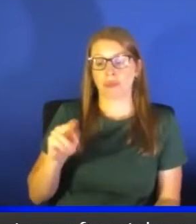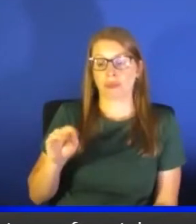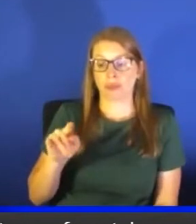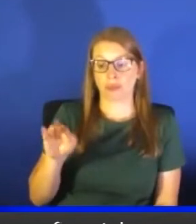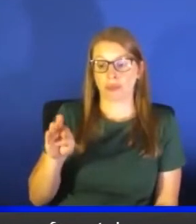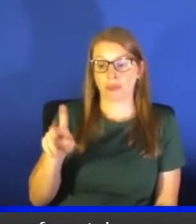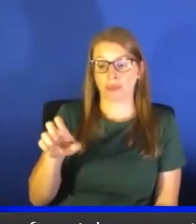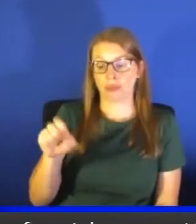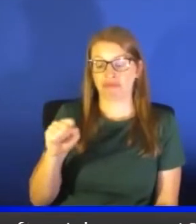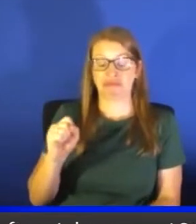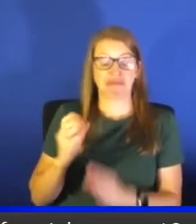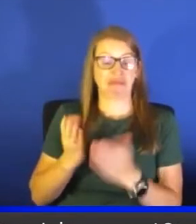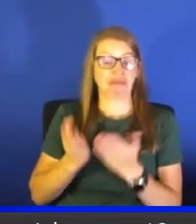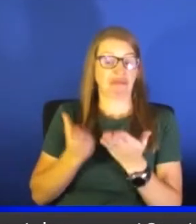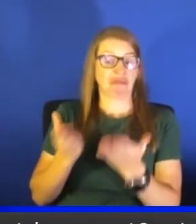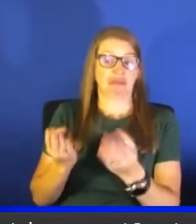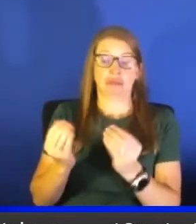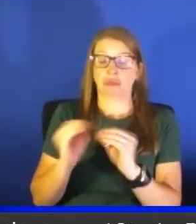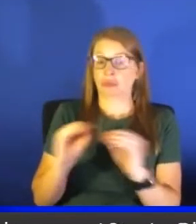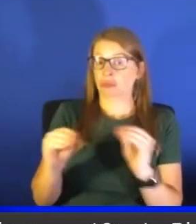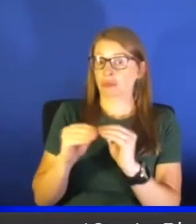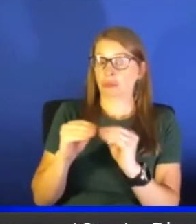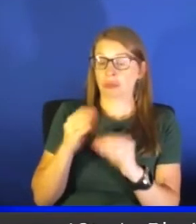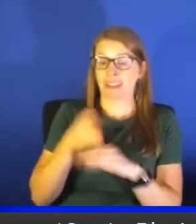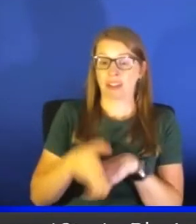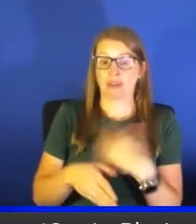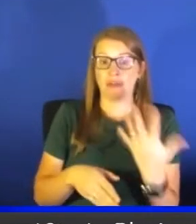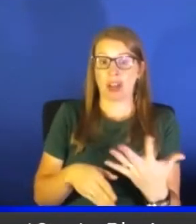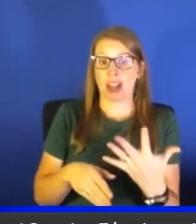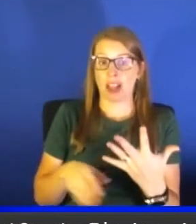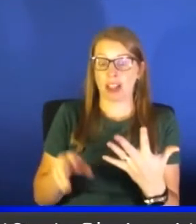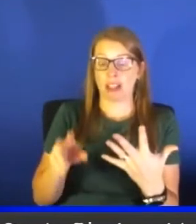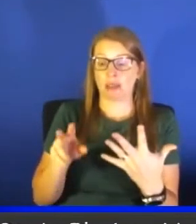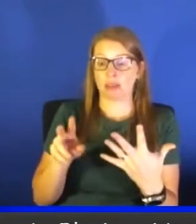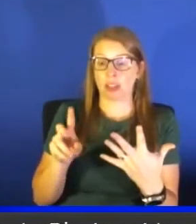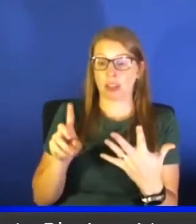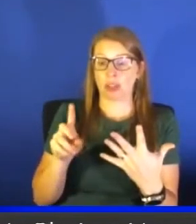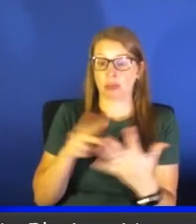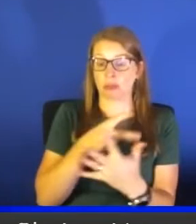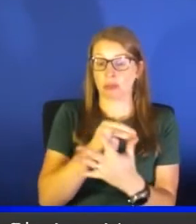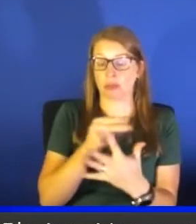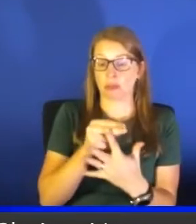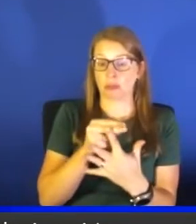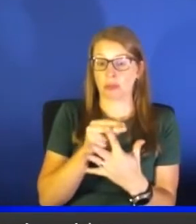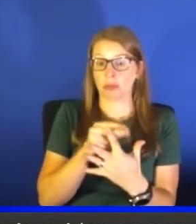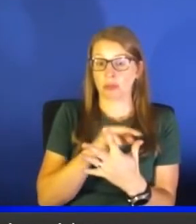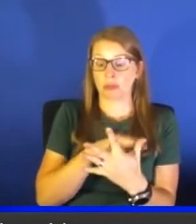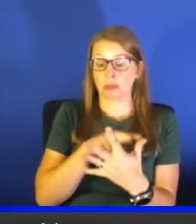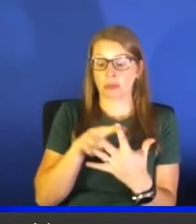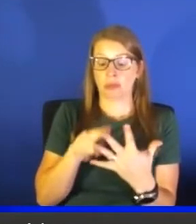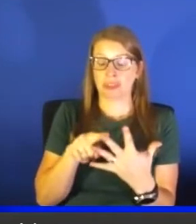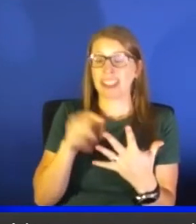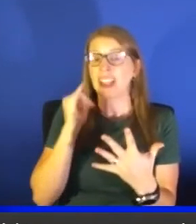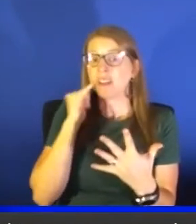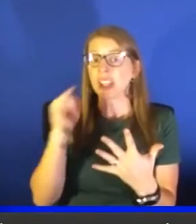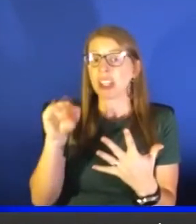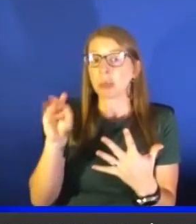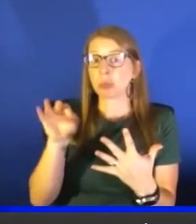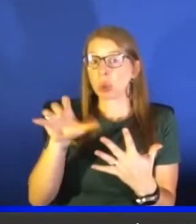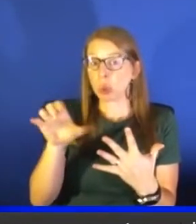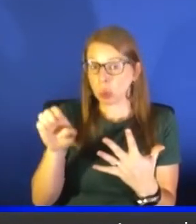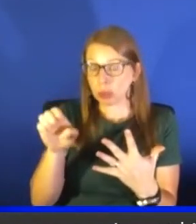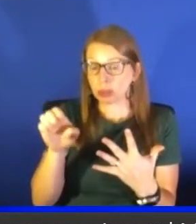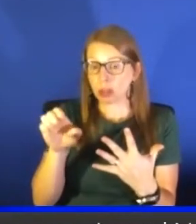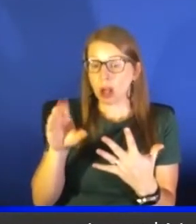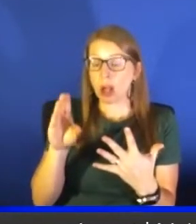recommendation after that 5 doses. Again, if you're immune compromised, 3 doses is the primary series, and then the 2 boosters, as we